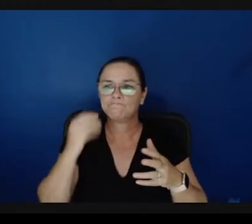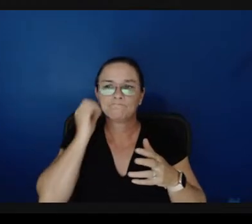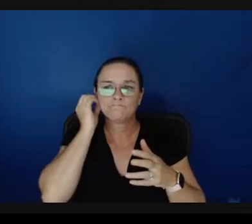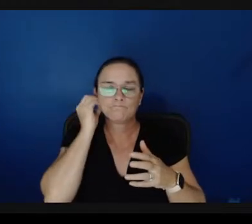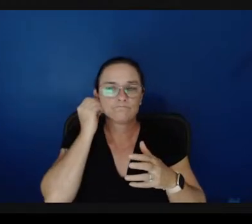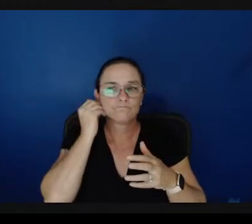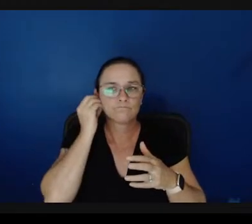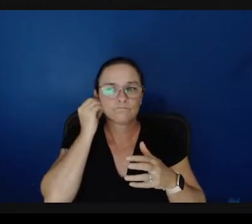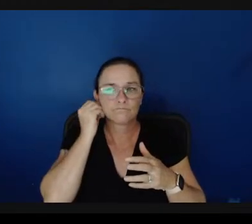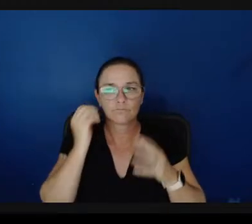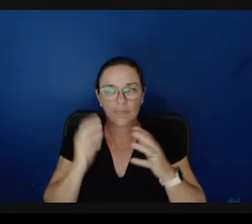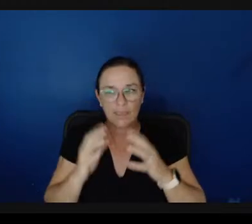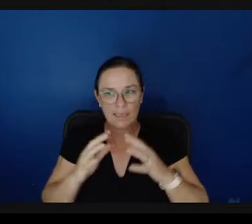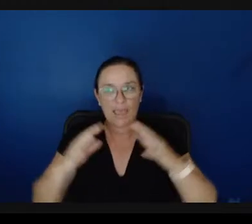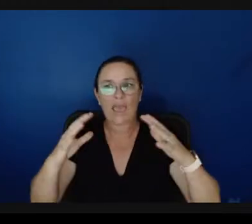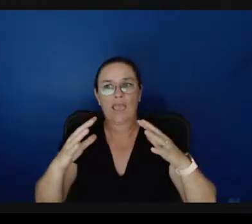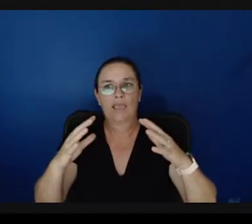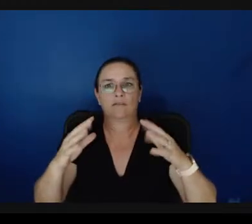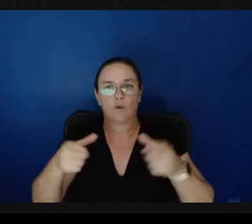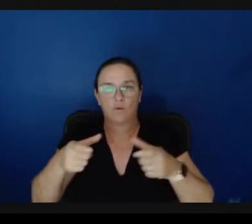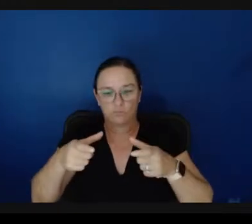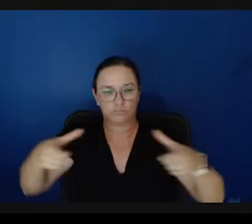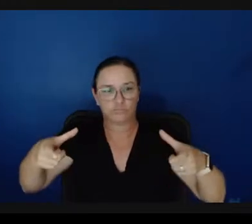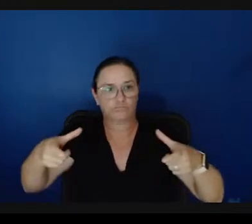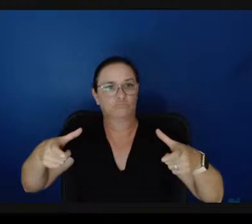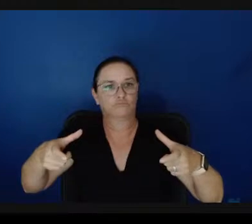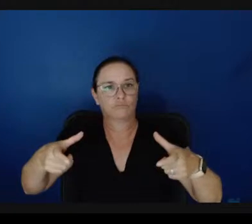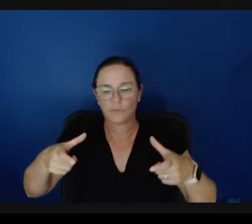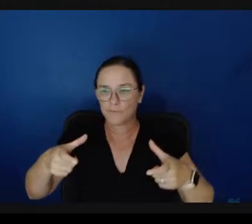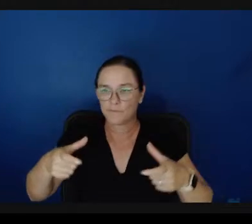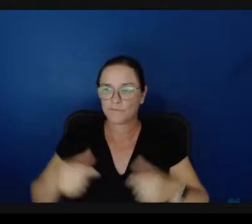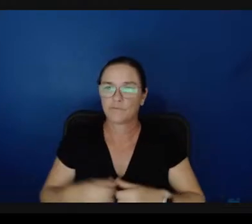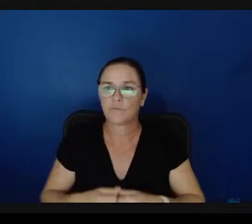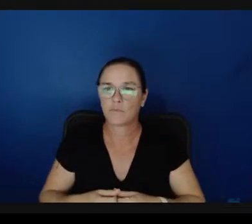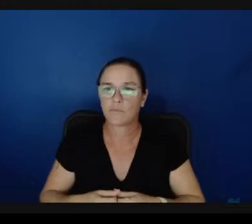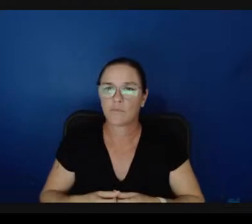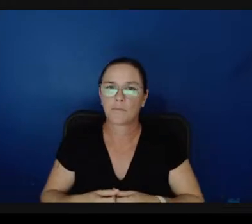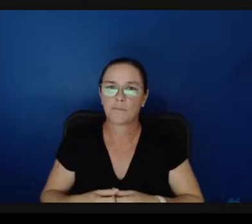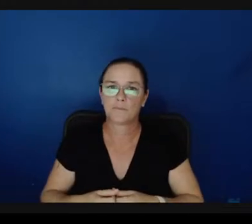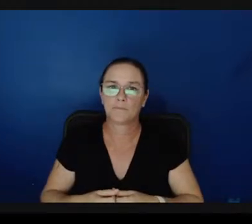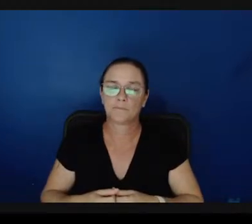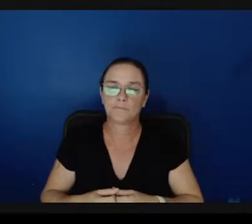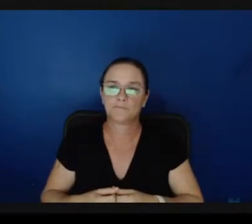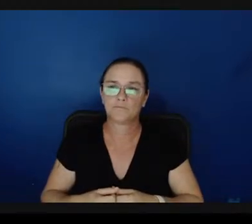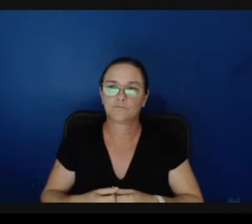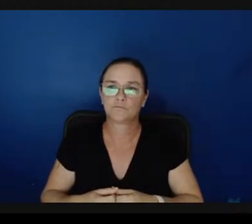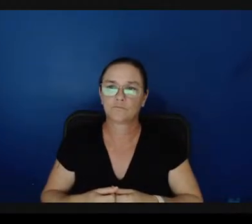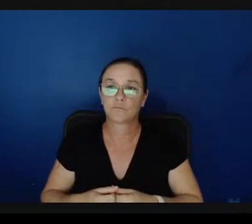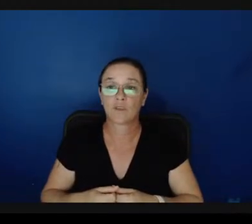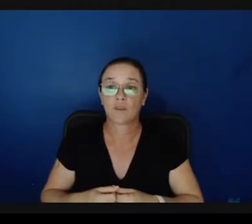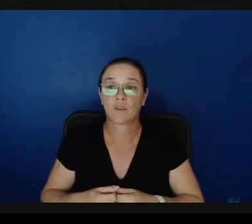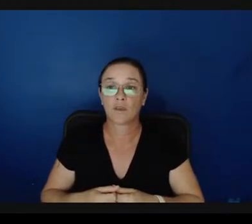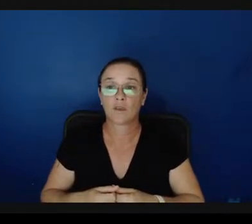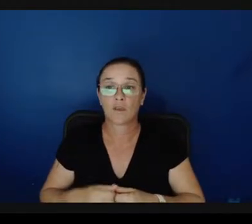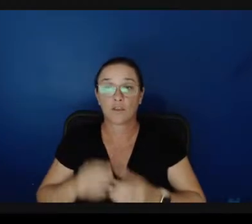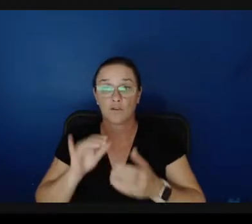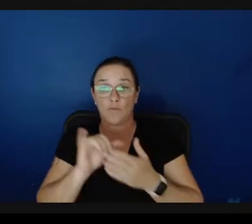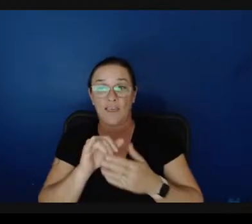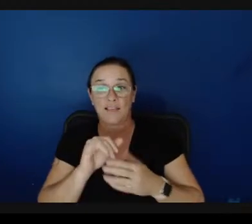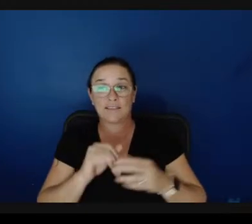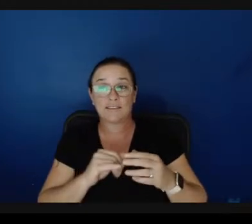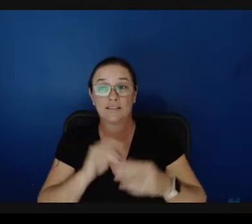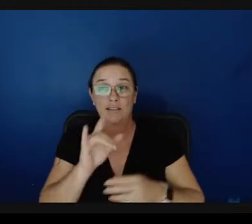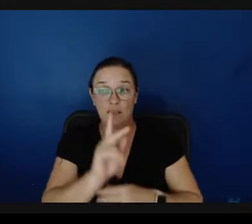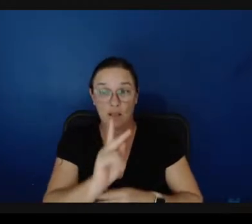gain in distance, despite a lot of variation in the meantime. So that's Kilauea, a lot of adjustments happening